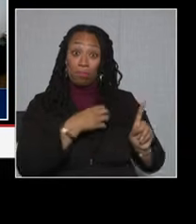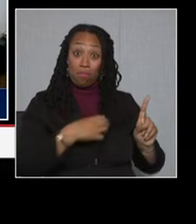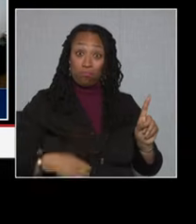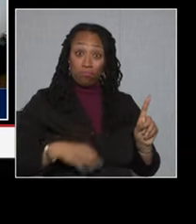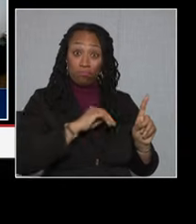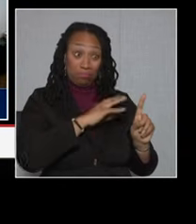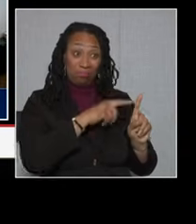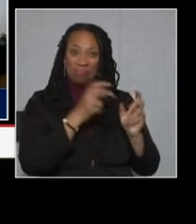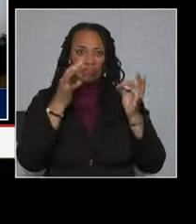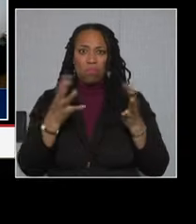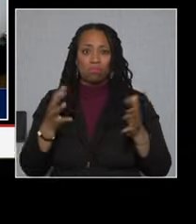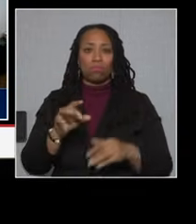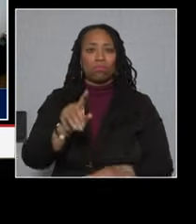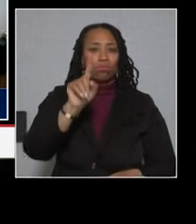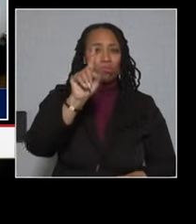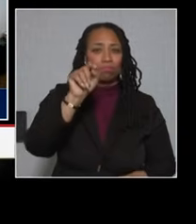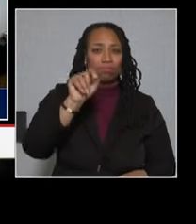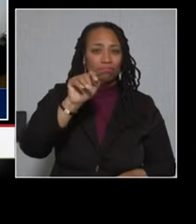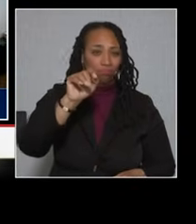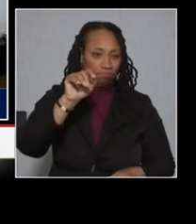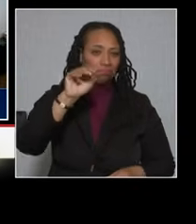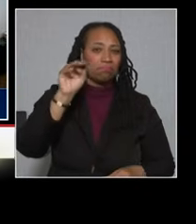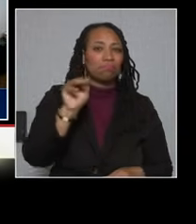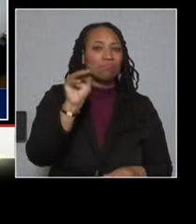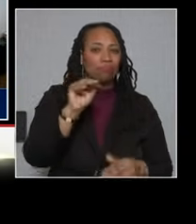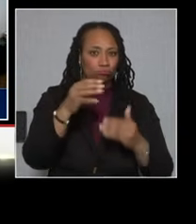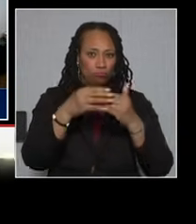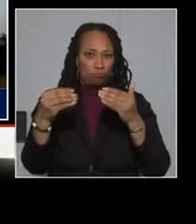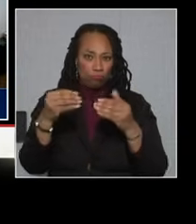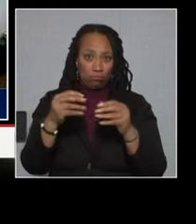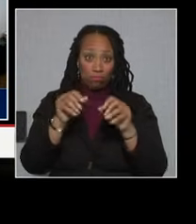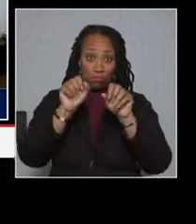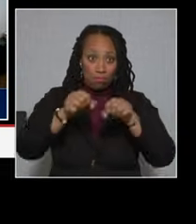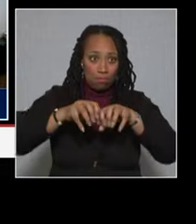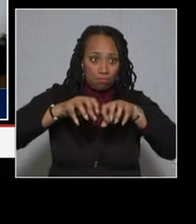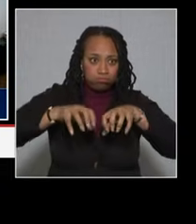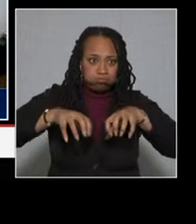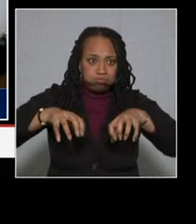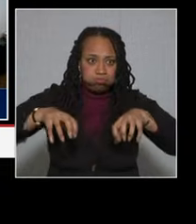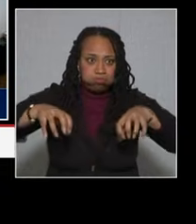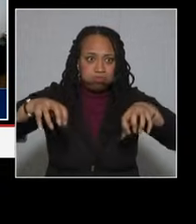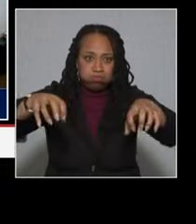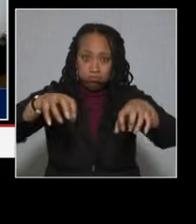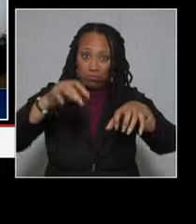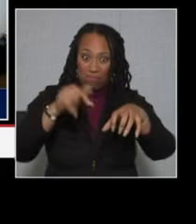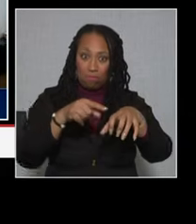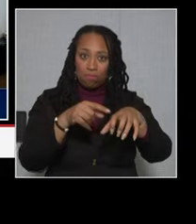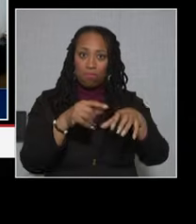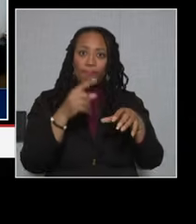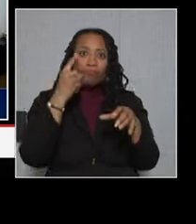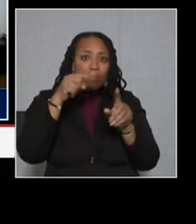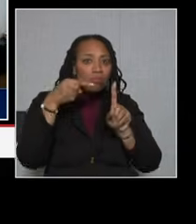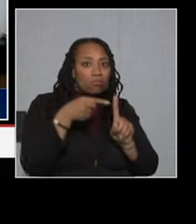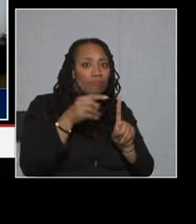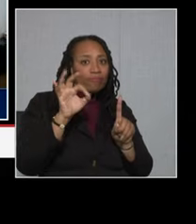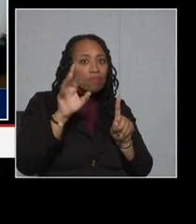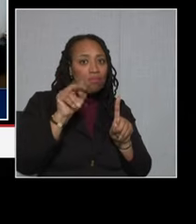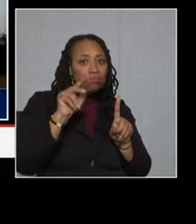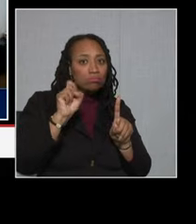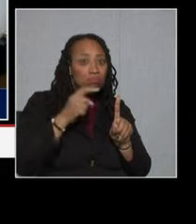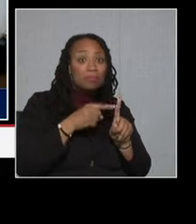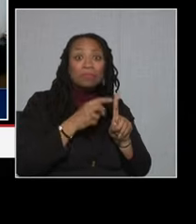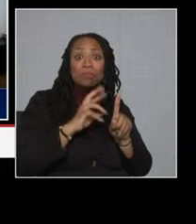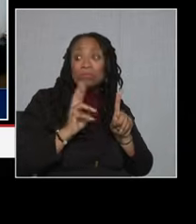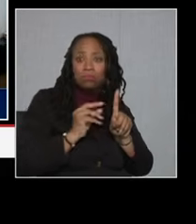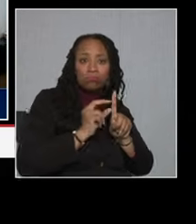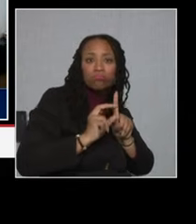has been at the core of this policy priority. We also set bold housing goals to guide our vision,